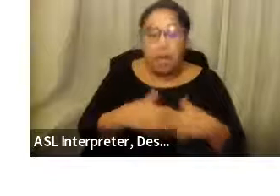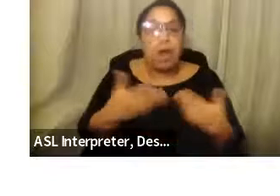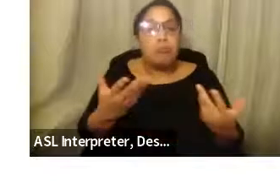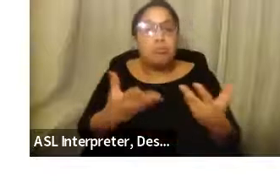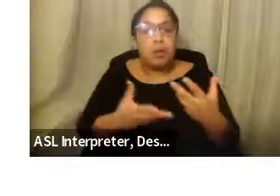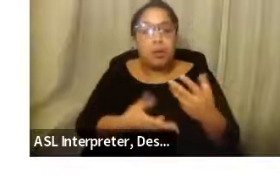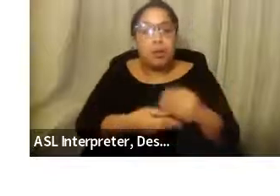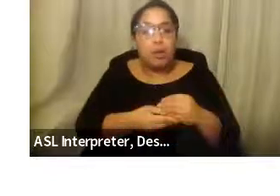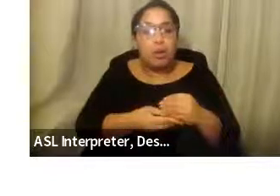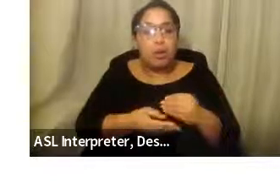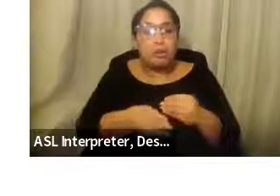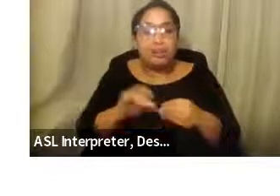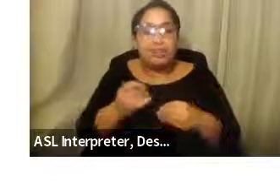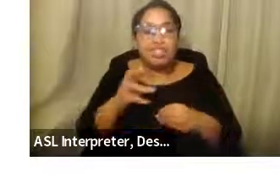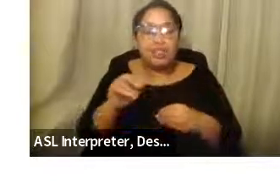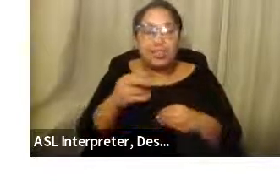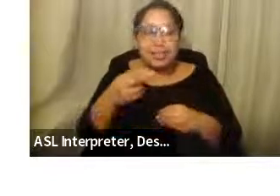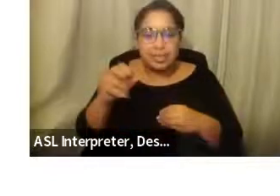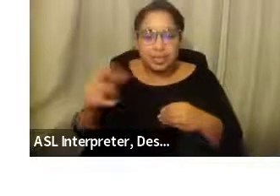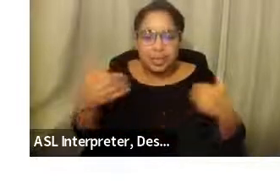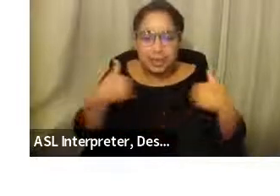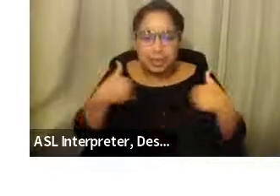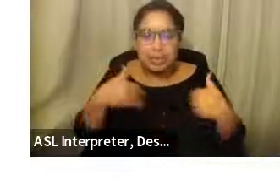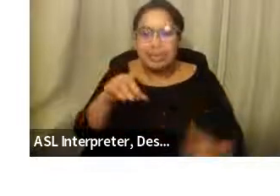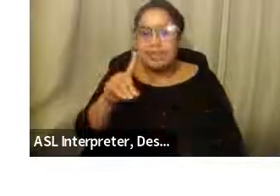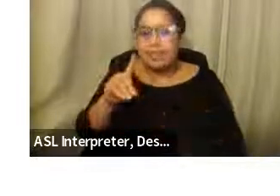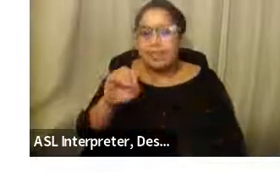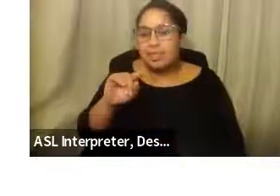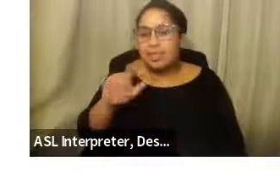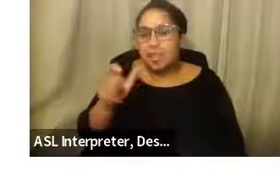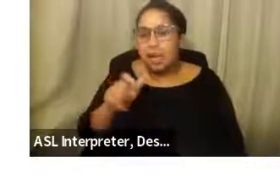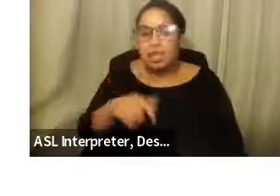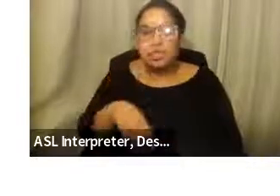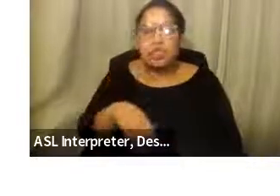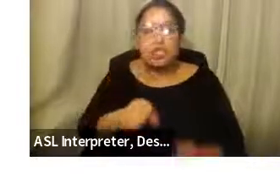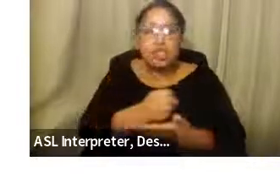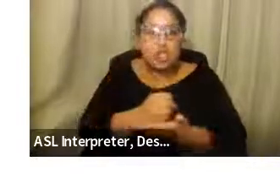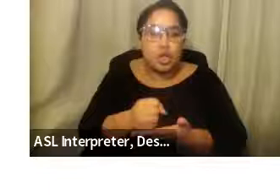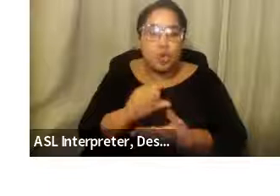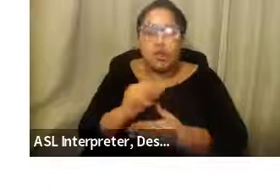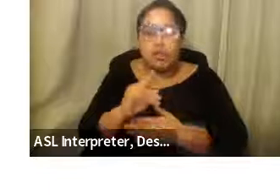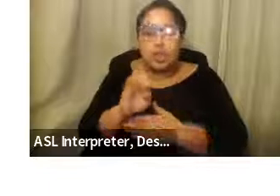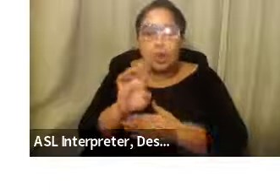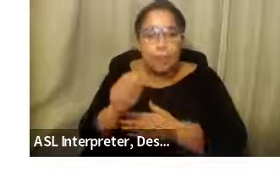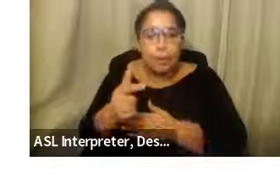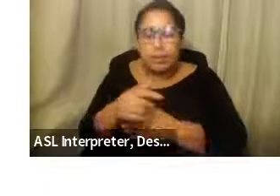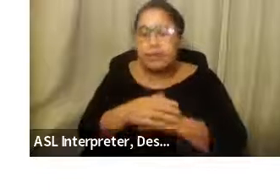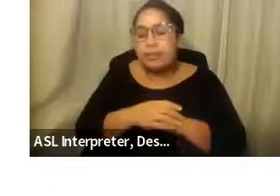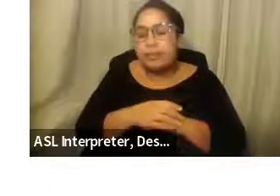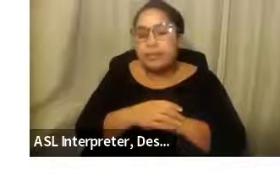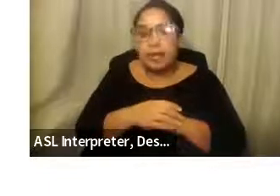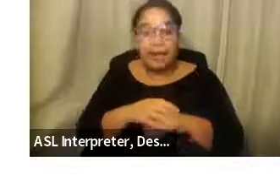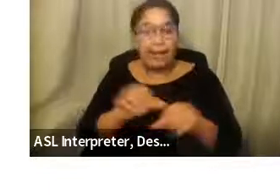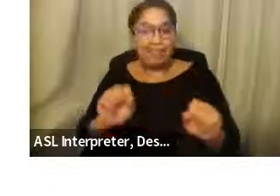add that Cherry Hill has detox, sobering, and can